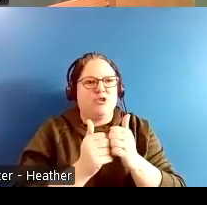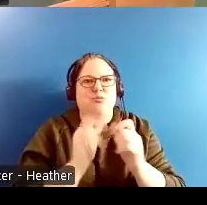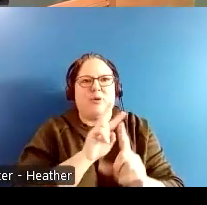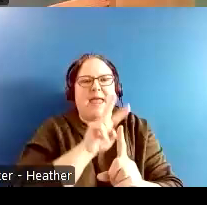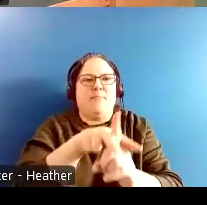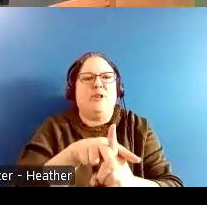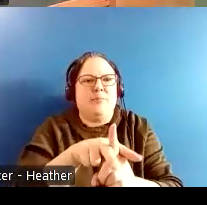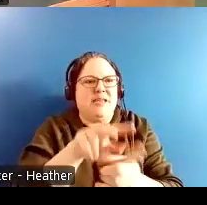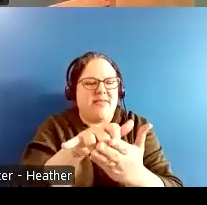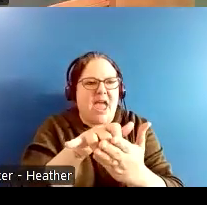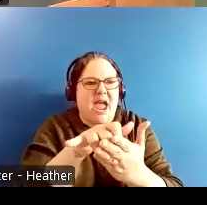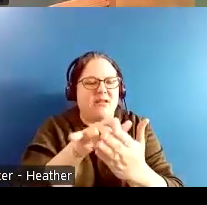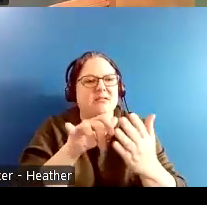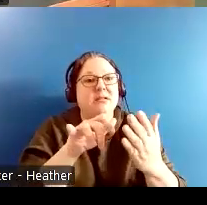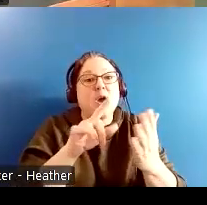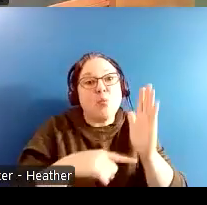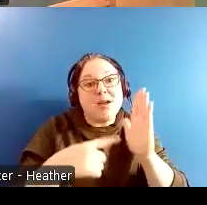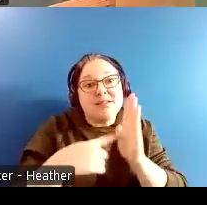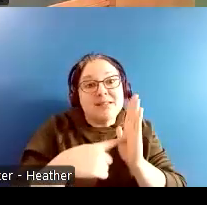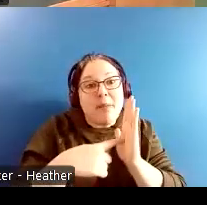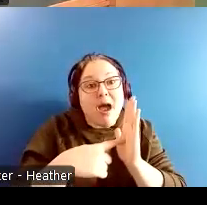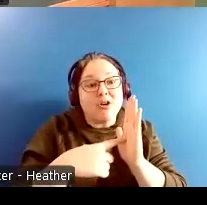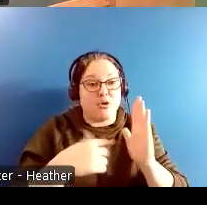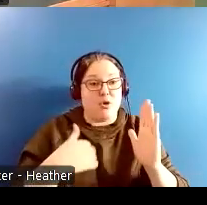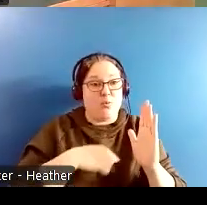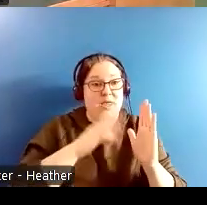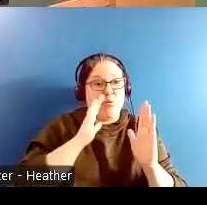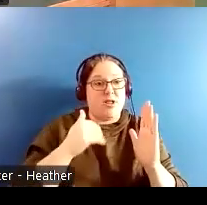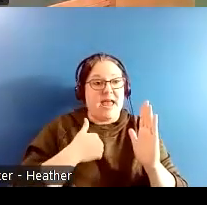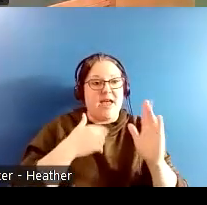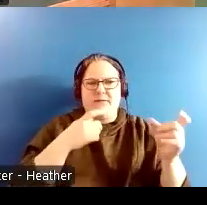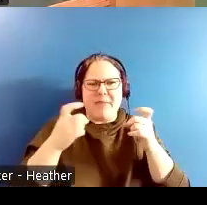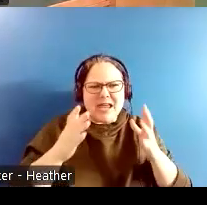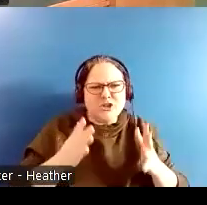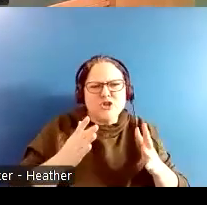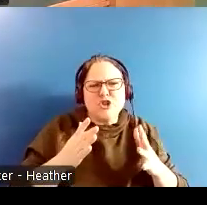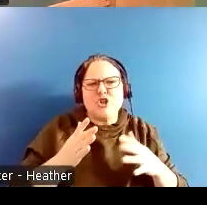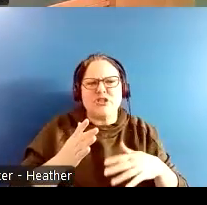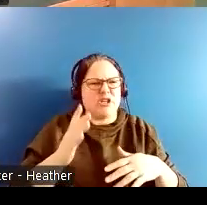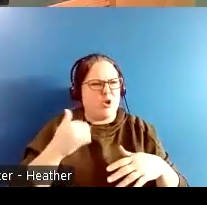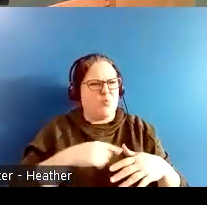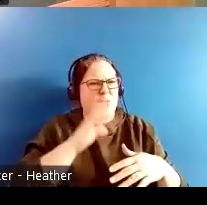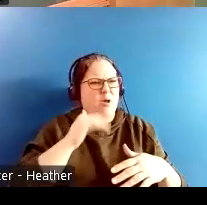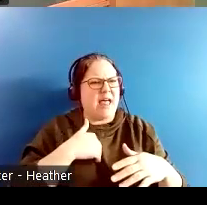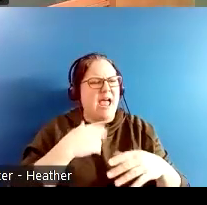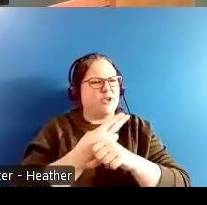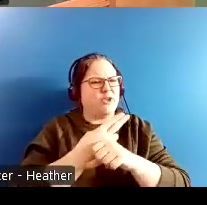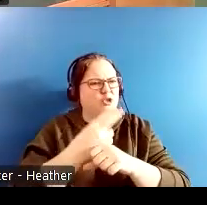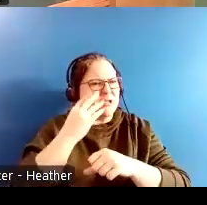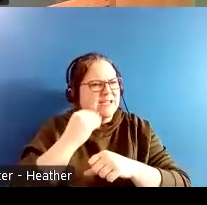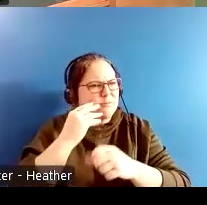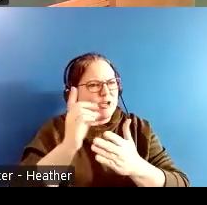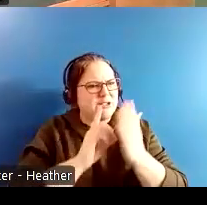Is it going to be, what's the model? Are we going to have navigators, care managers, user experience design, behavioral